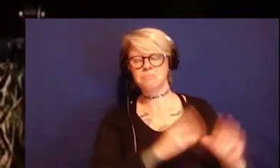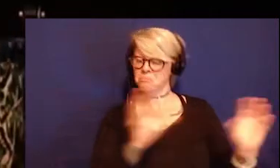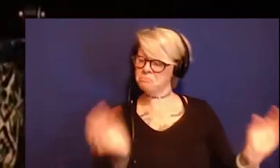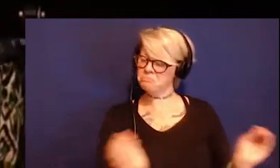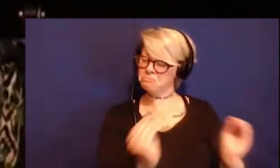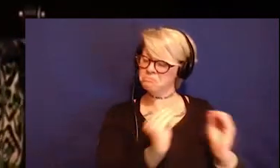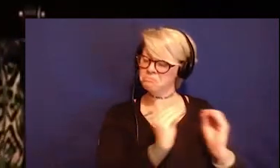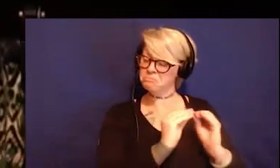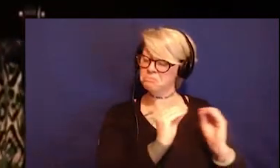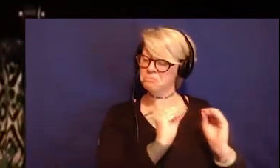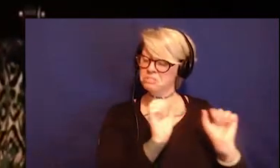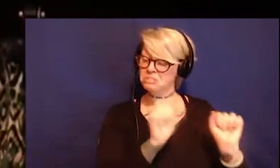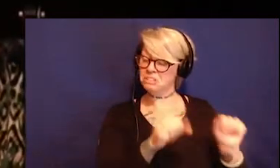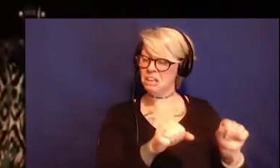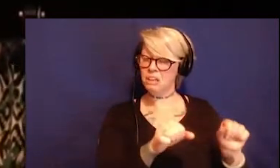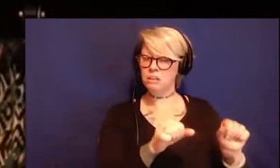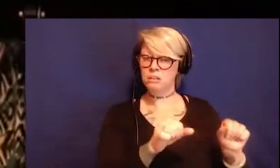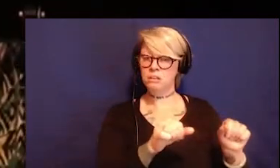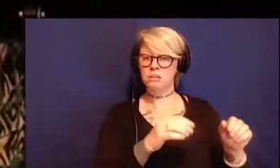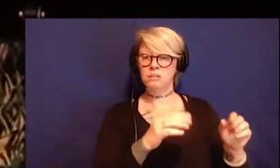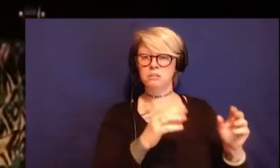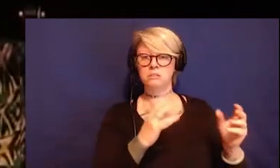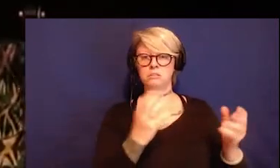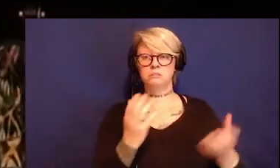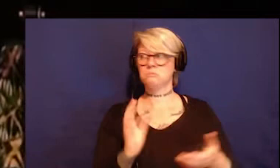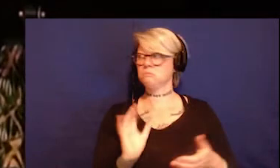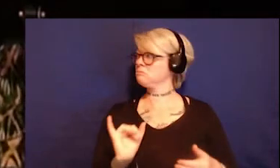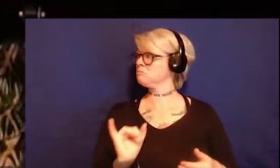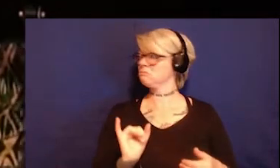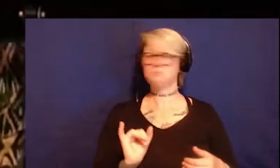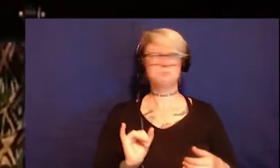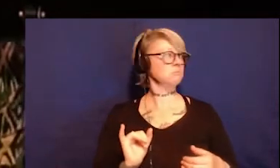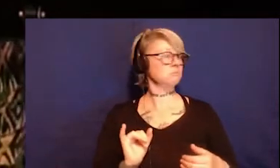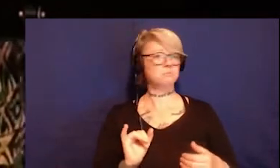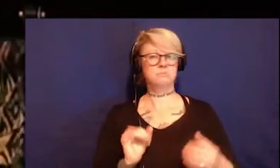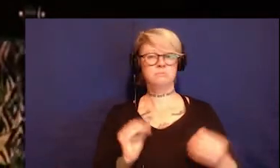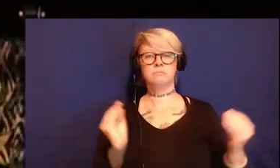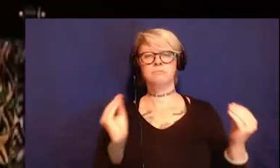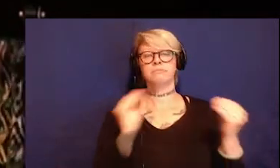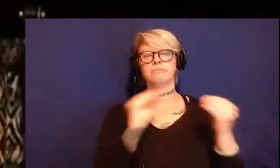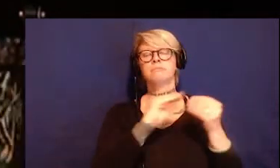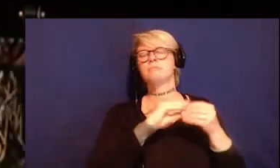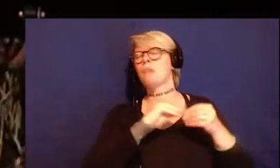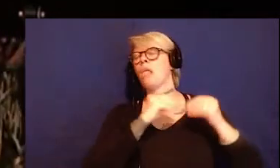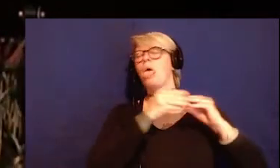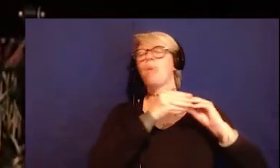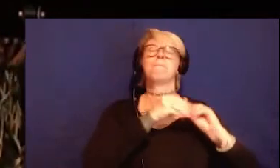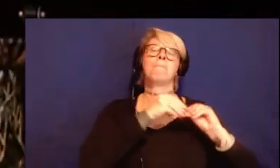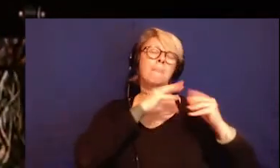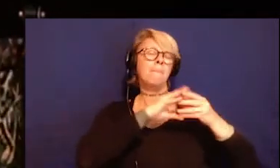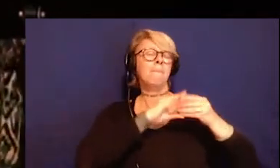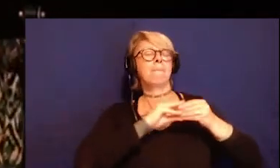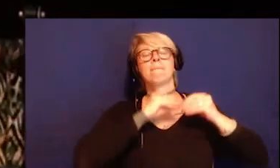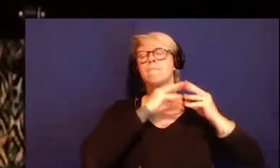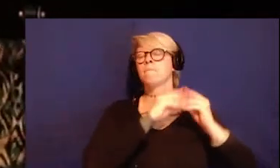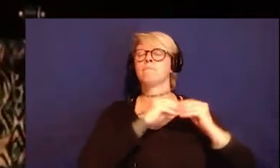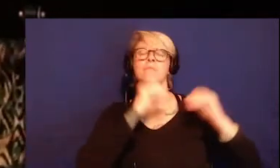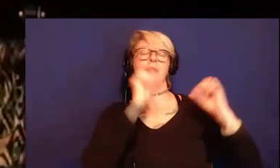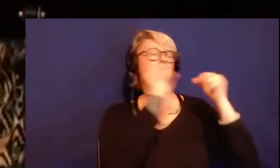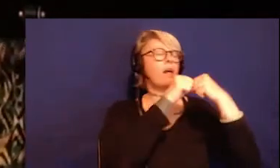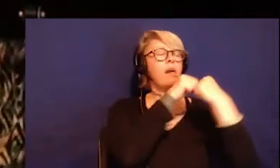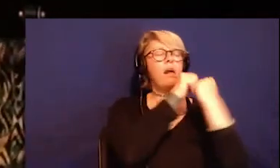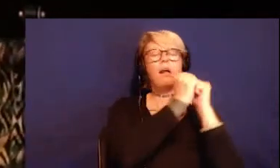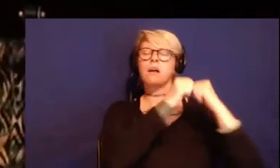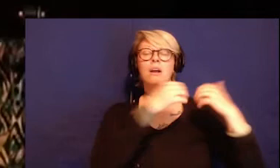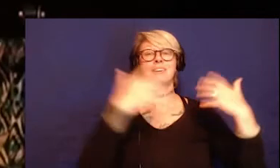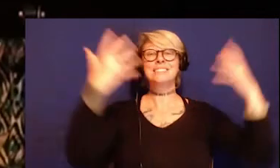bride. The bride and groom lean in and kiss each other passionately. A sea of cheering